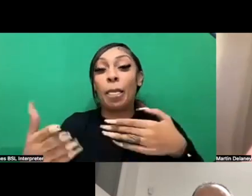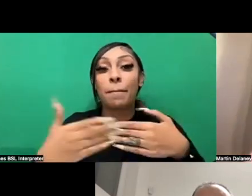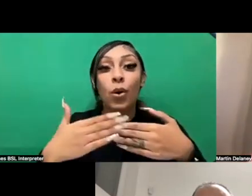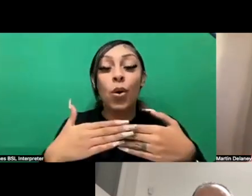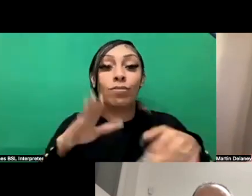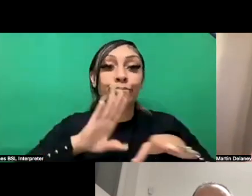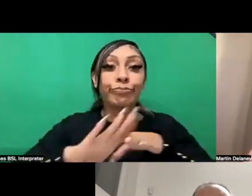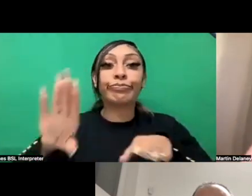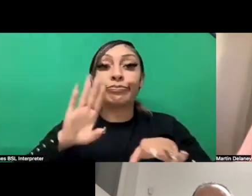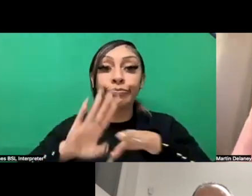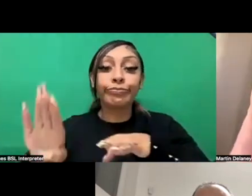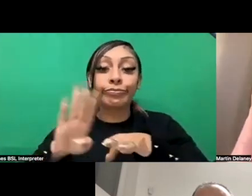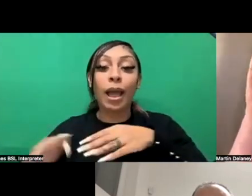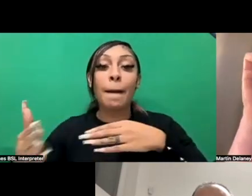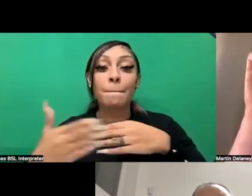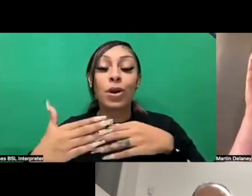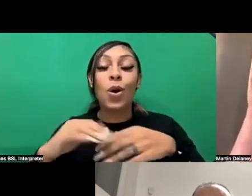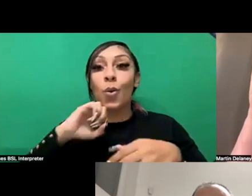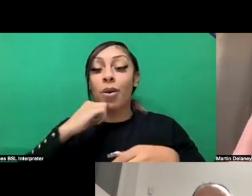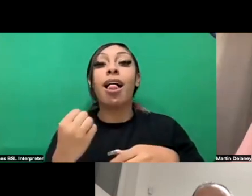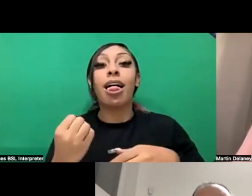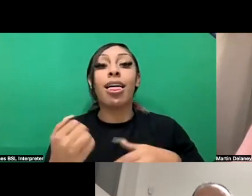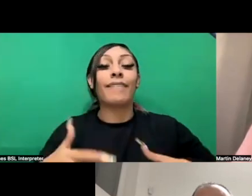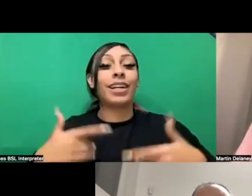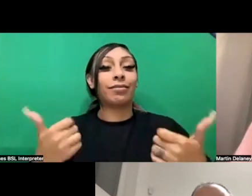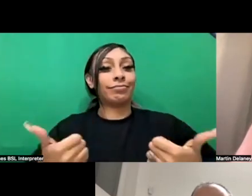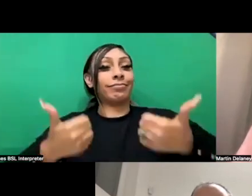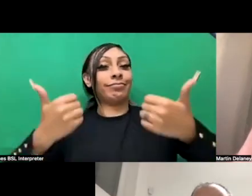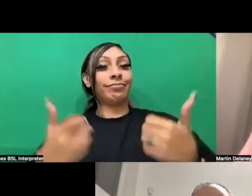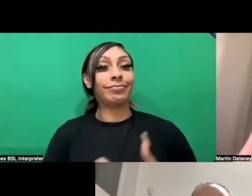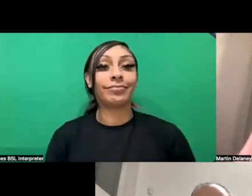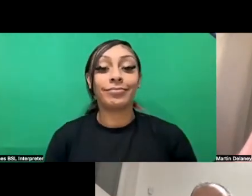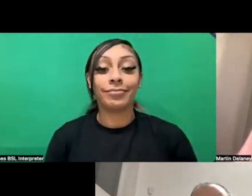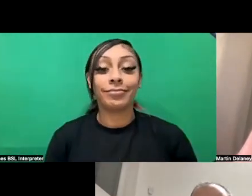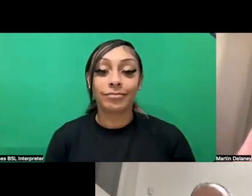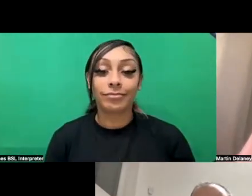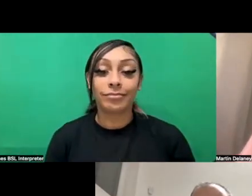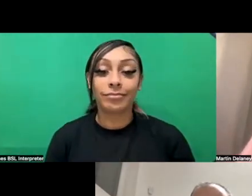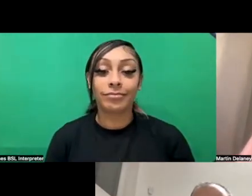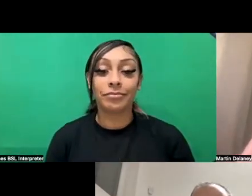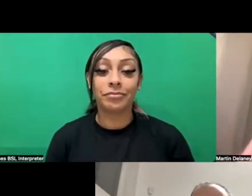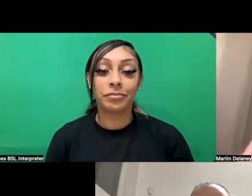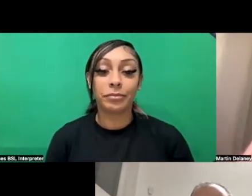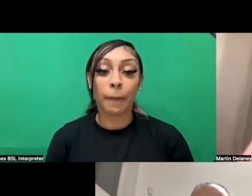the more you will get back. And the accessibility issue, I think, is even